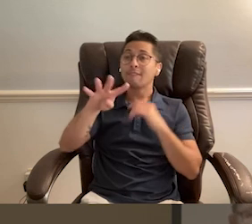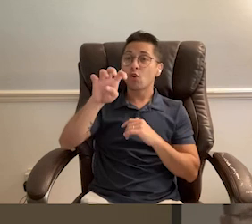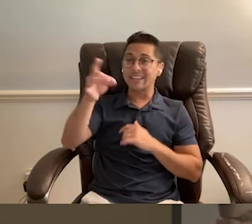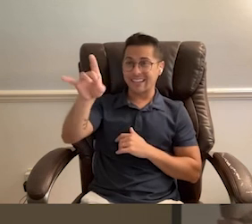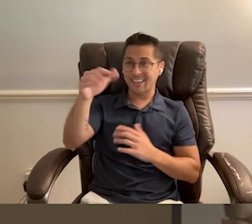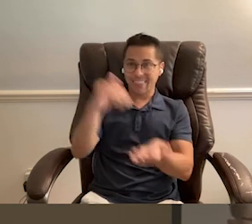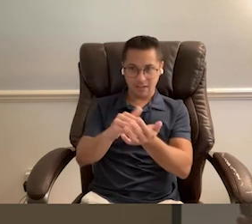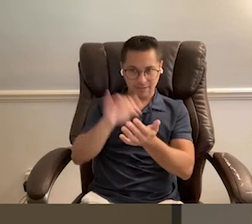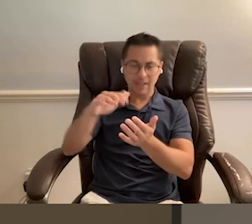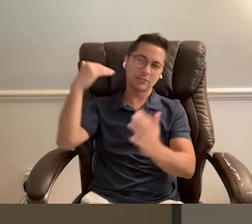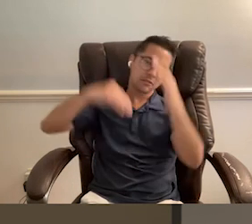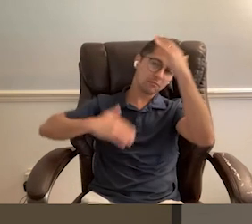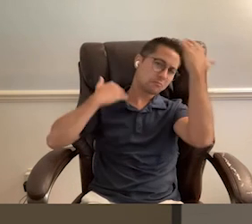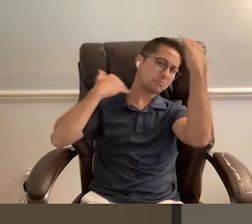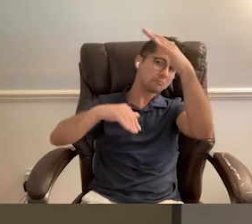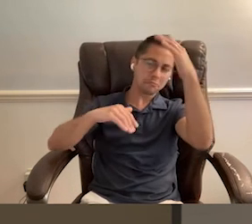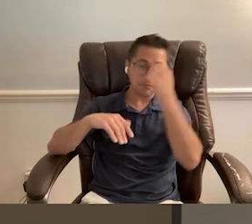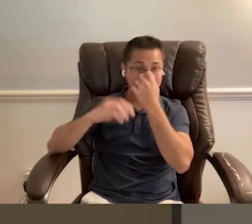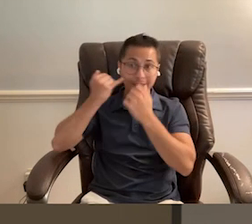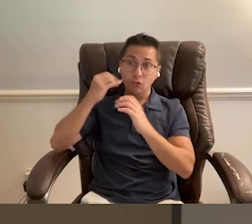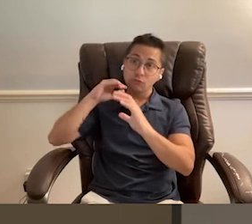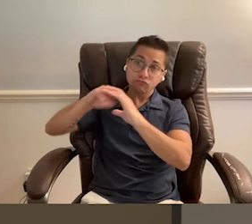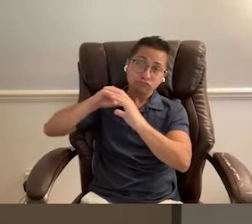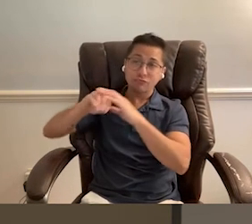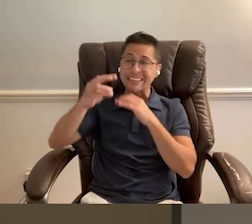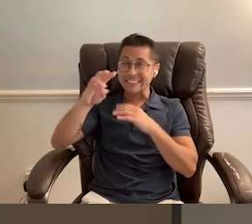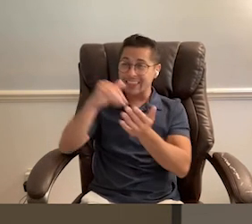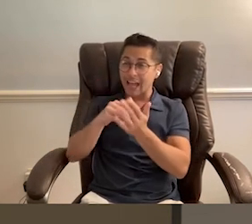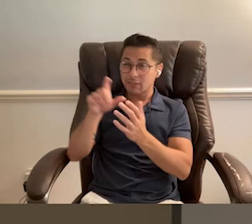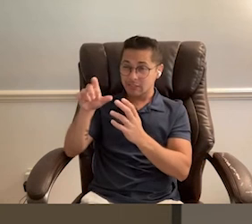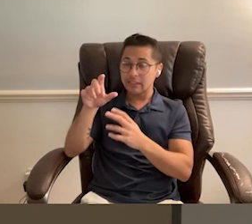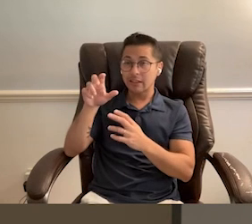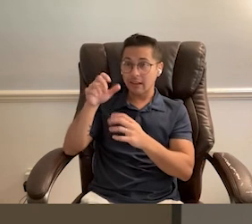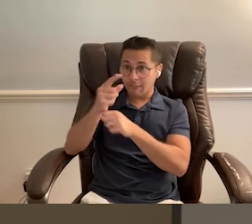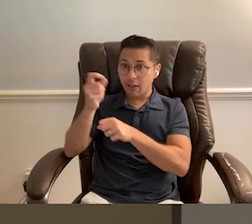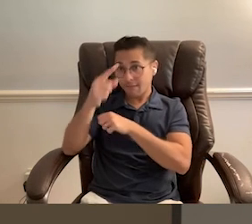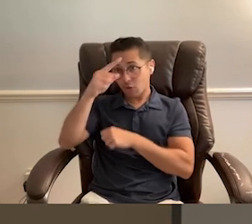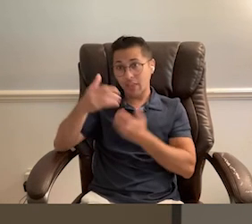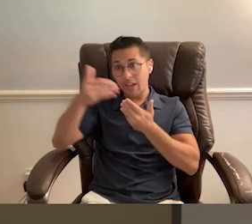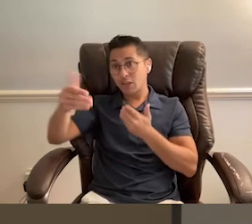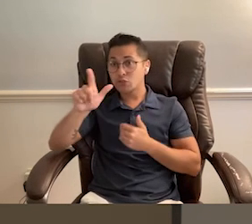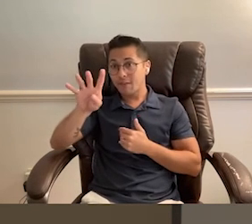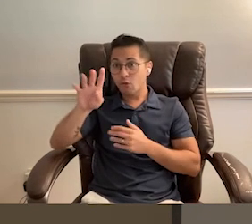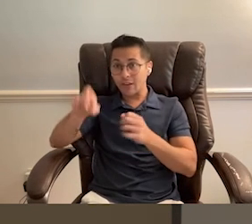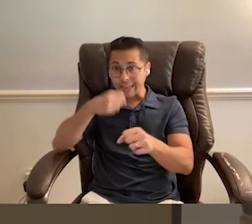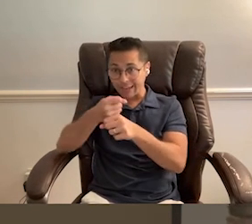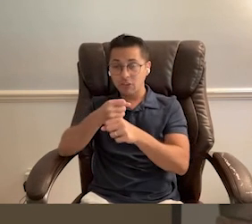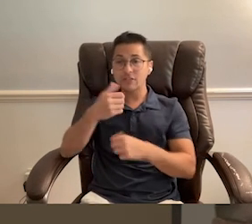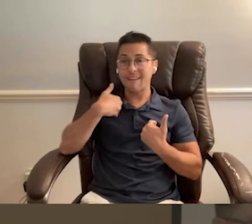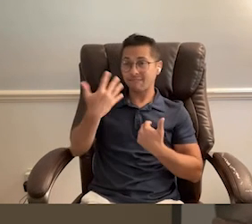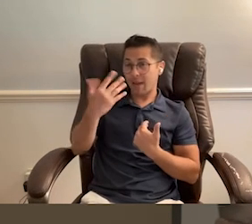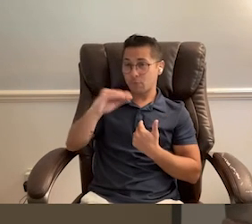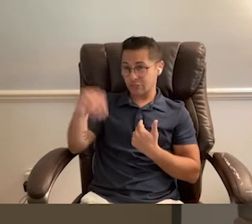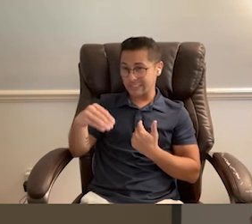put 16,000 in a year for the next 24 years and had about a 5% return, you'll get there. So we'll talk in